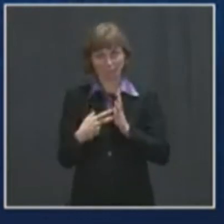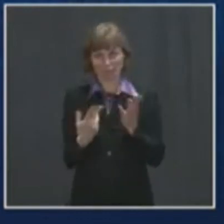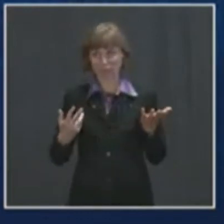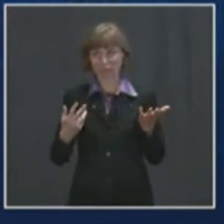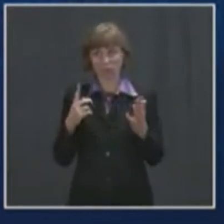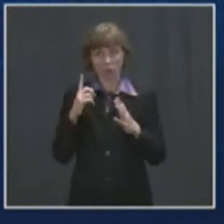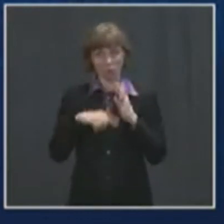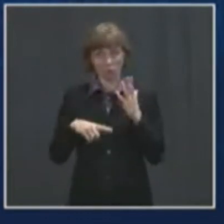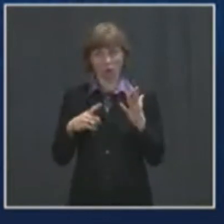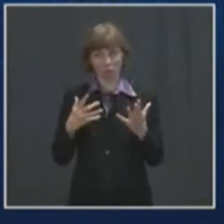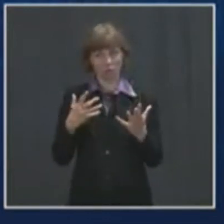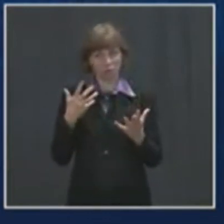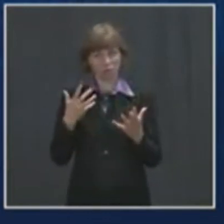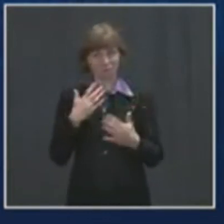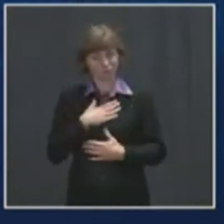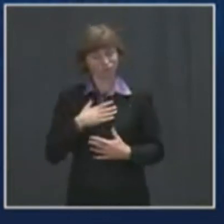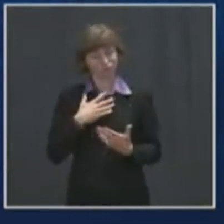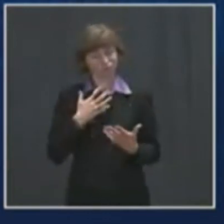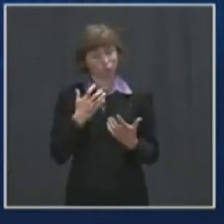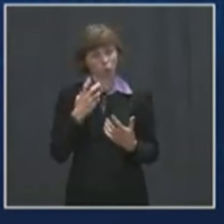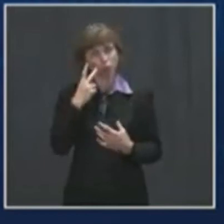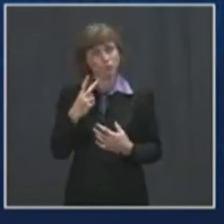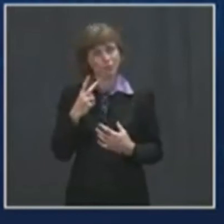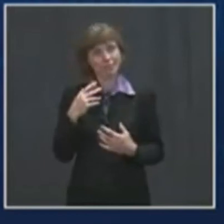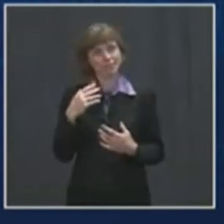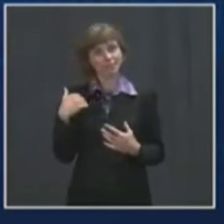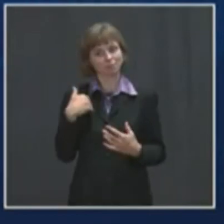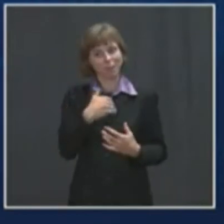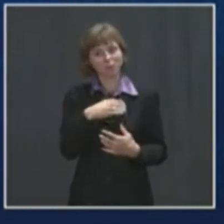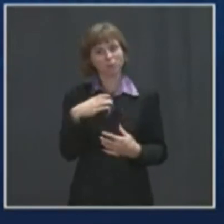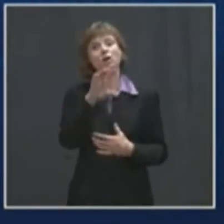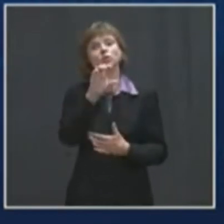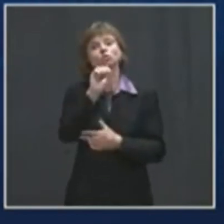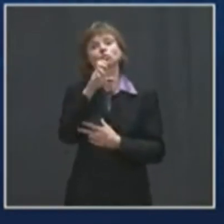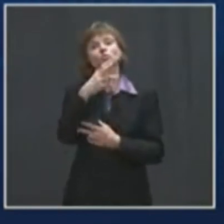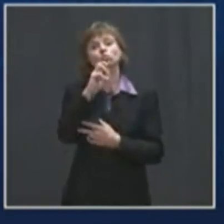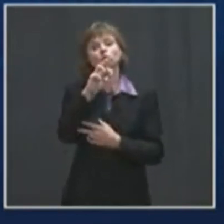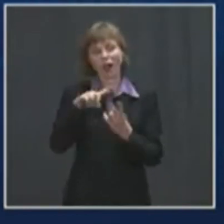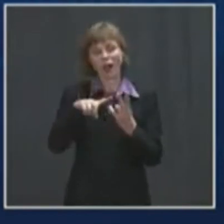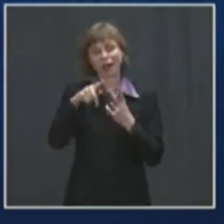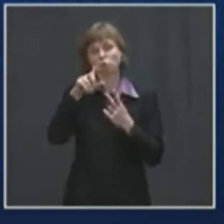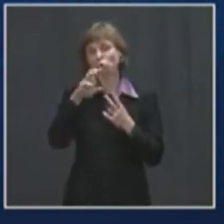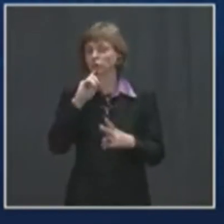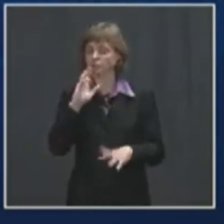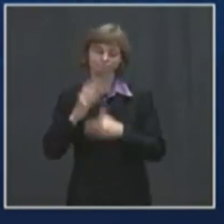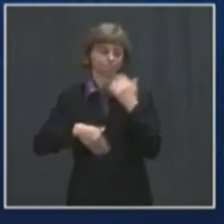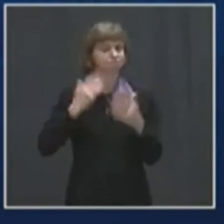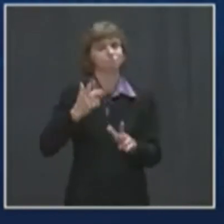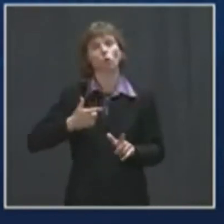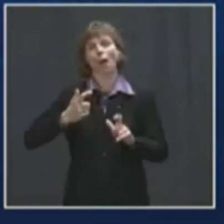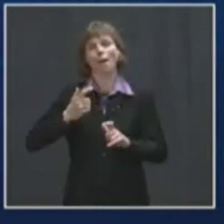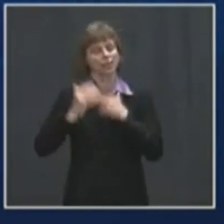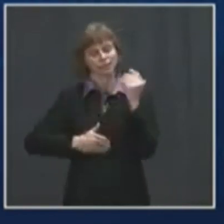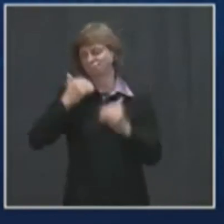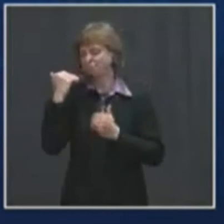see that members of Congress, that Leader Schumer and that Speaker Pelosi are moving this forward rapidly. That there